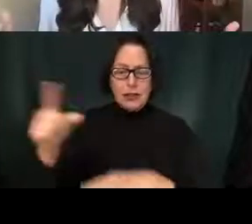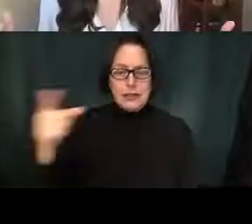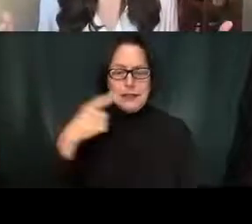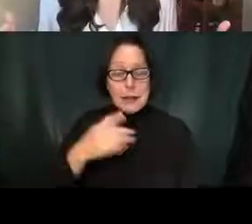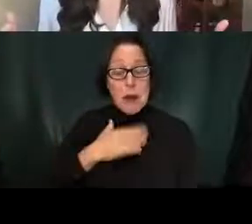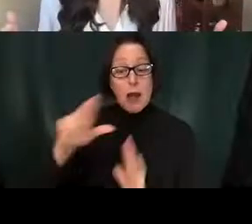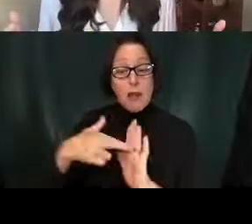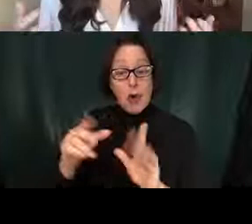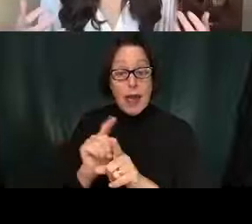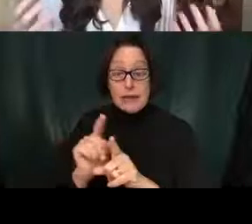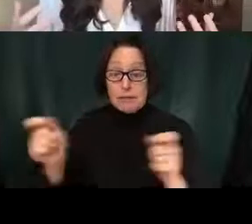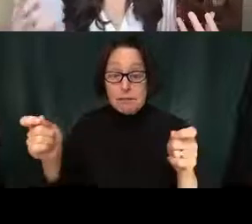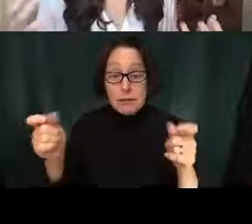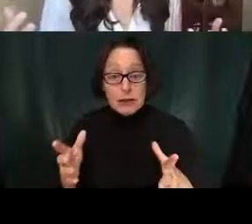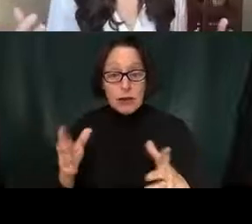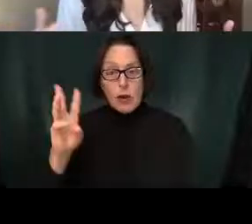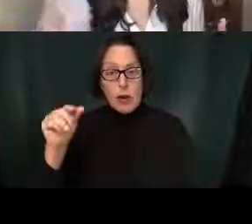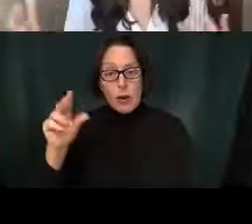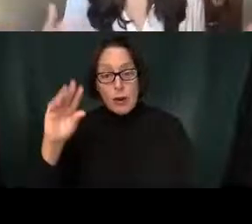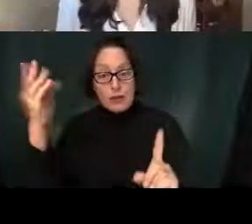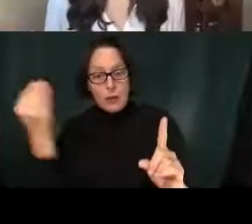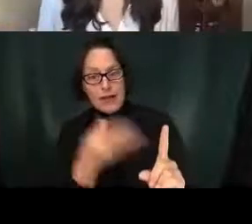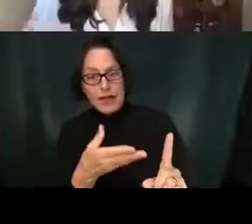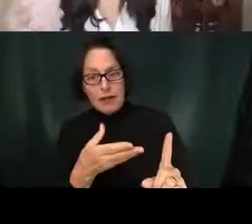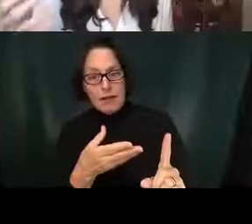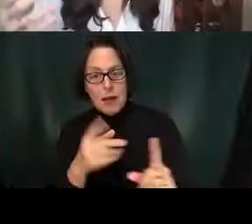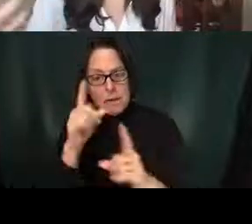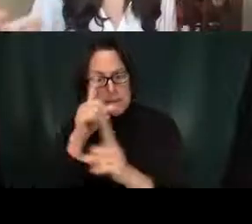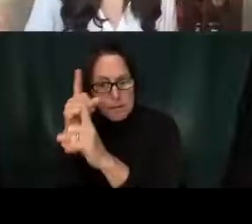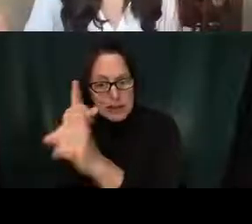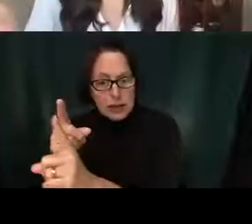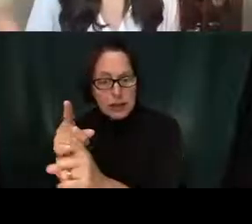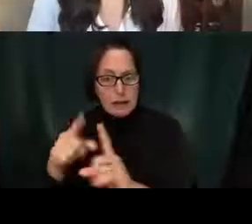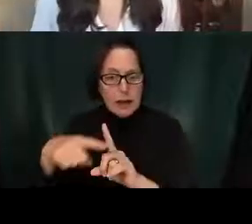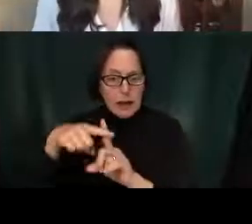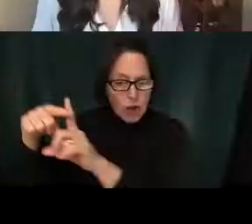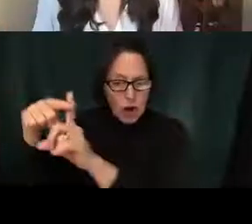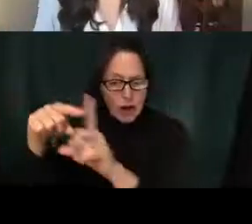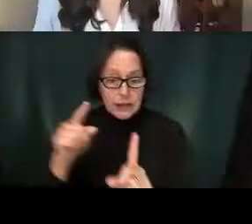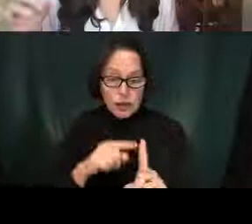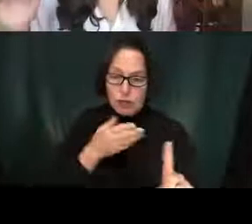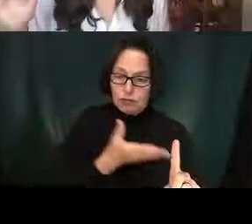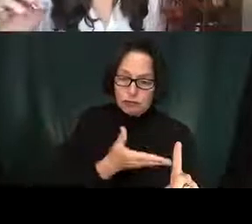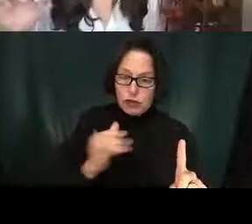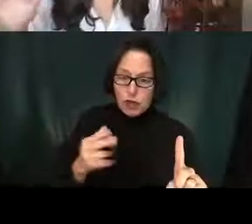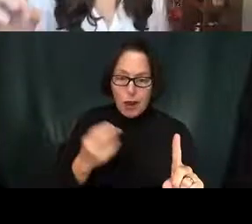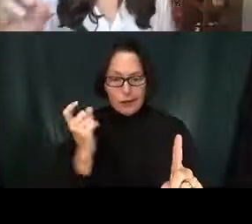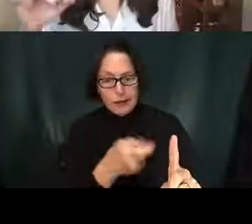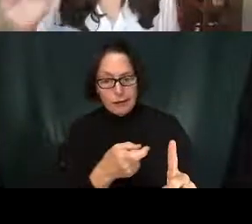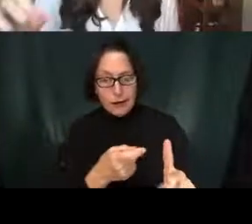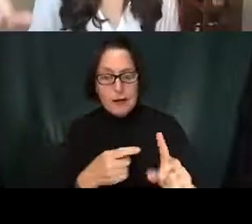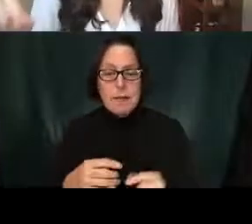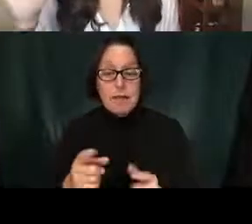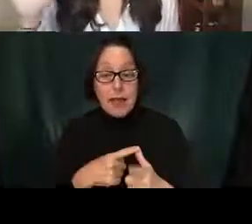as a manager was to give a mission or target to John or whomever was working for him, and